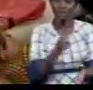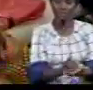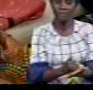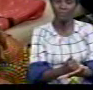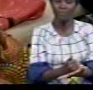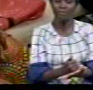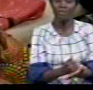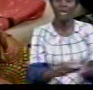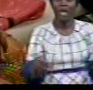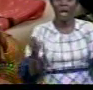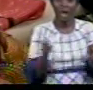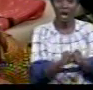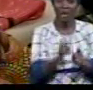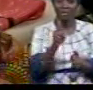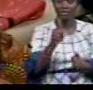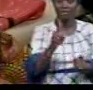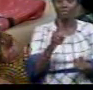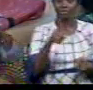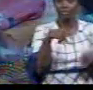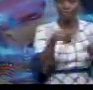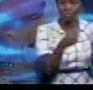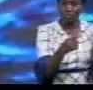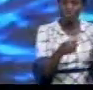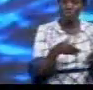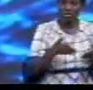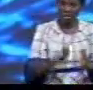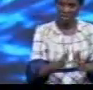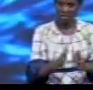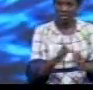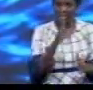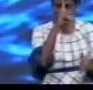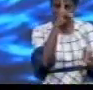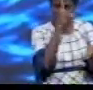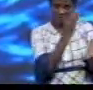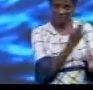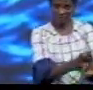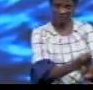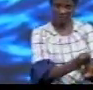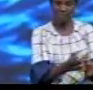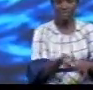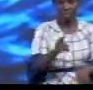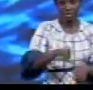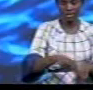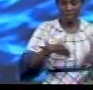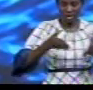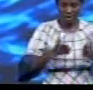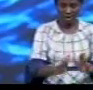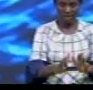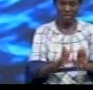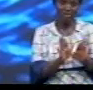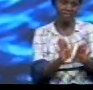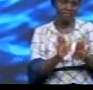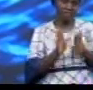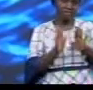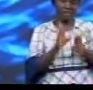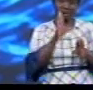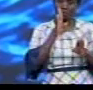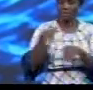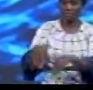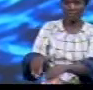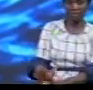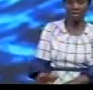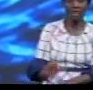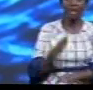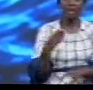As you go, let faith increase. Let fear be buried. Let your battery of faith